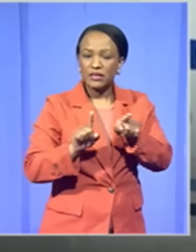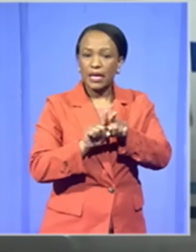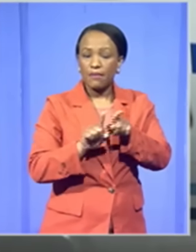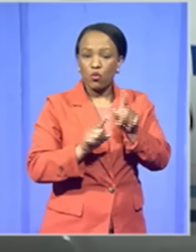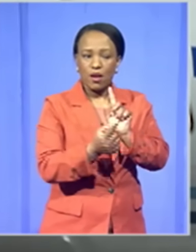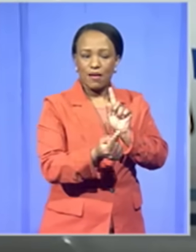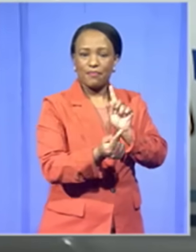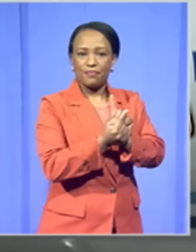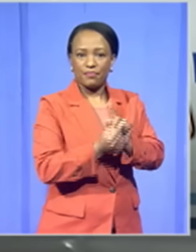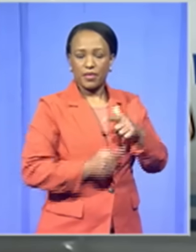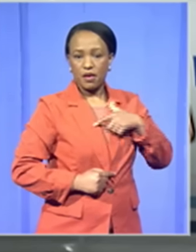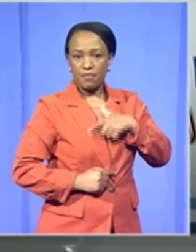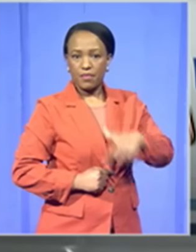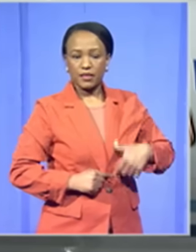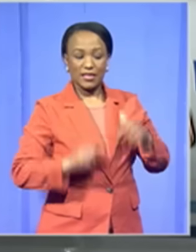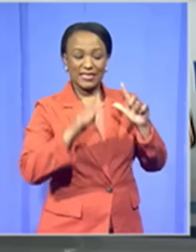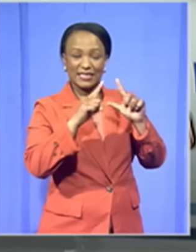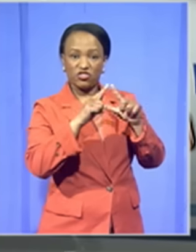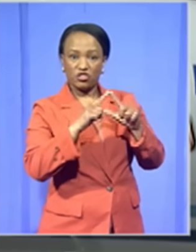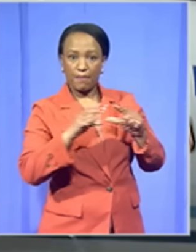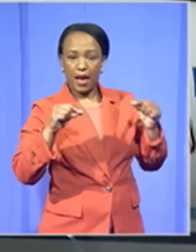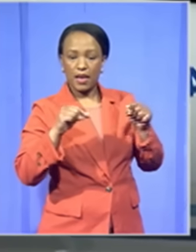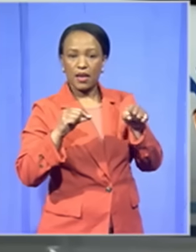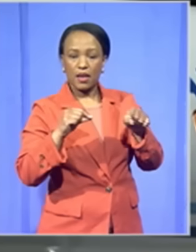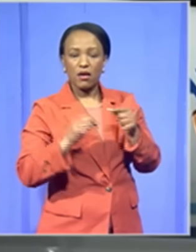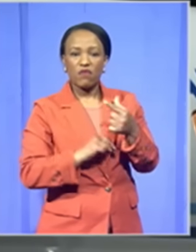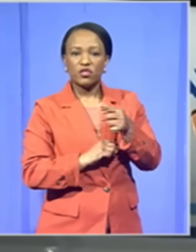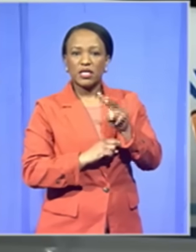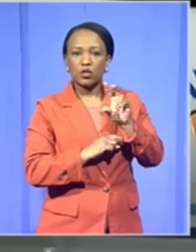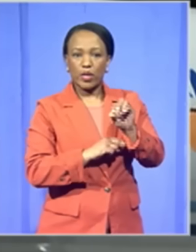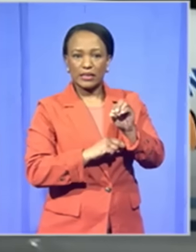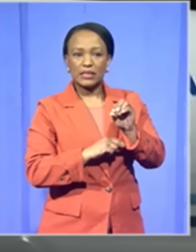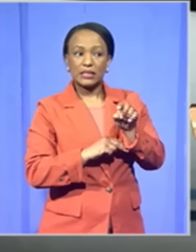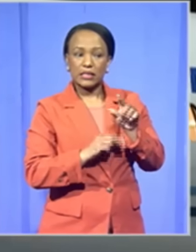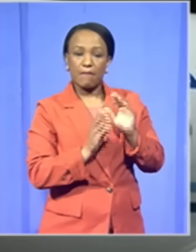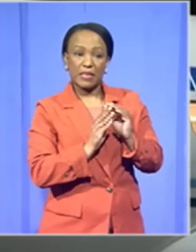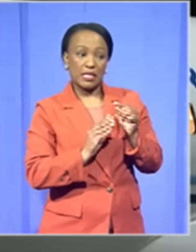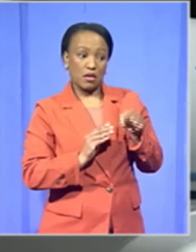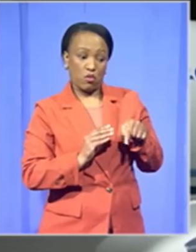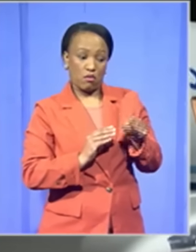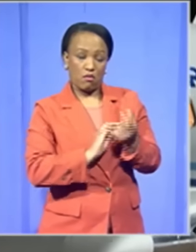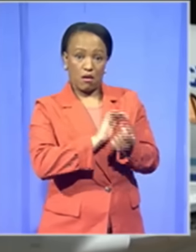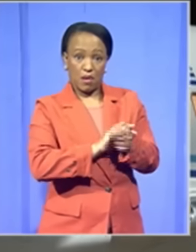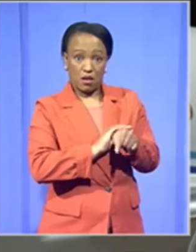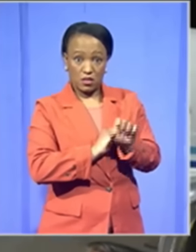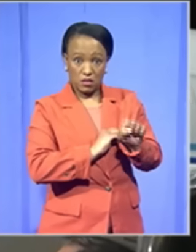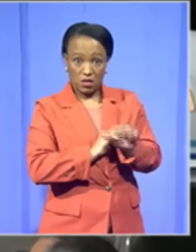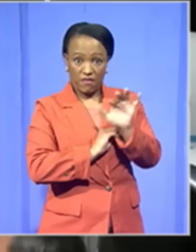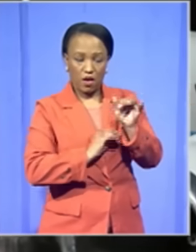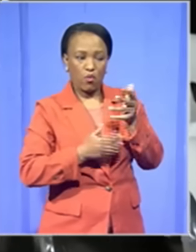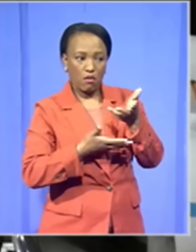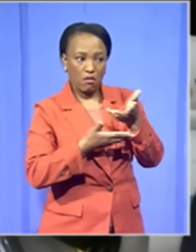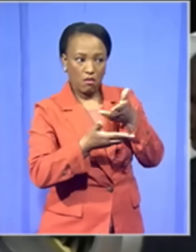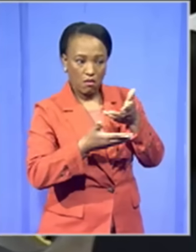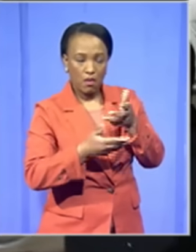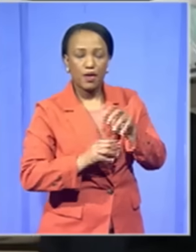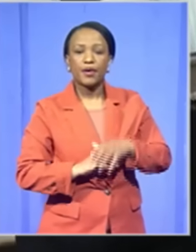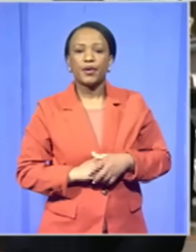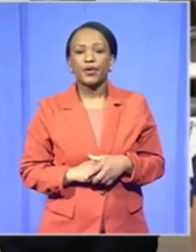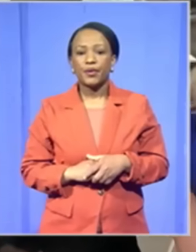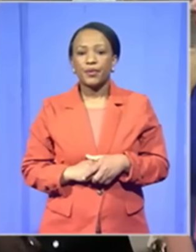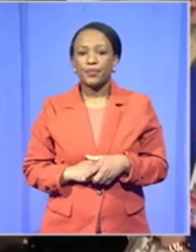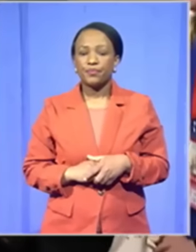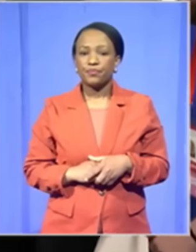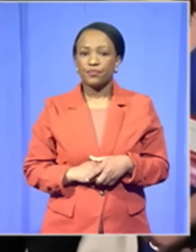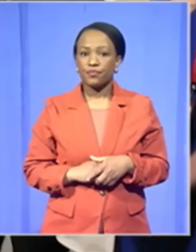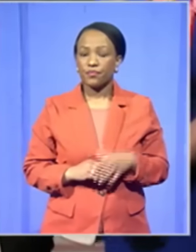kgwebisano hammoho le ka seboka sa G20 se tlang ho tshwarelwa kwano Afrika Borwa mafelong a selemo. President Ramaphosa will hold talks with